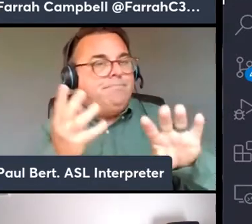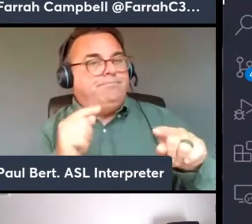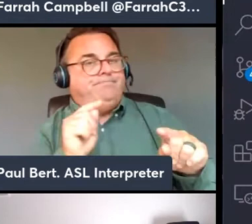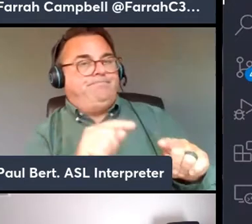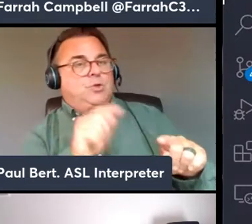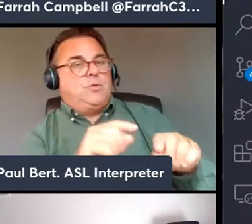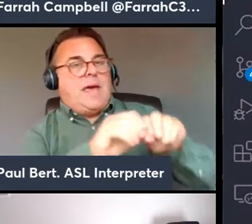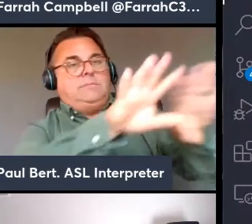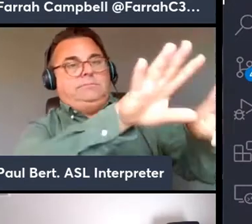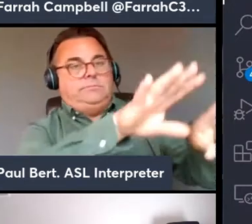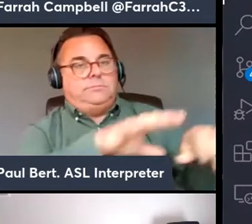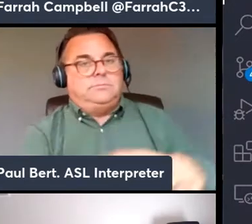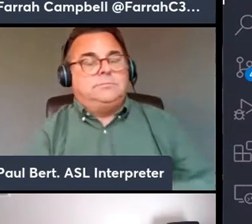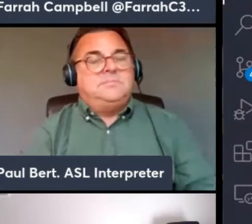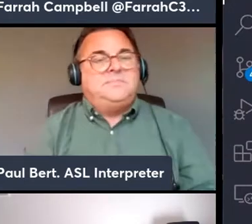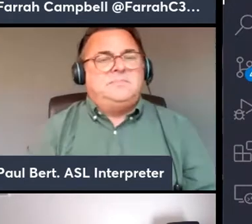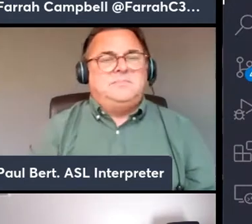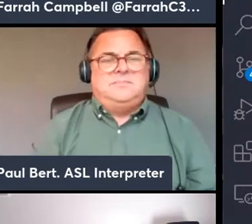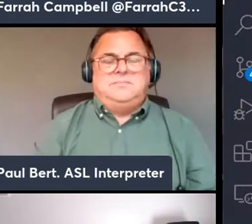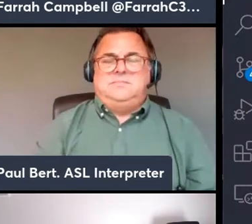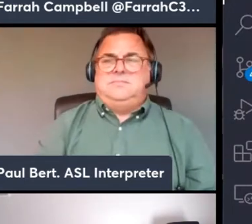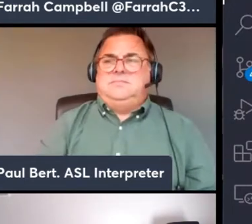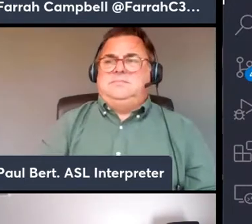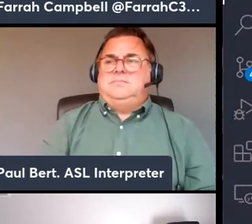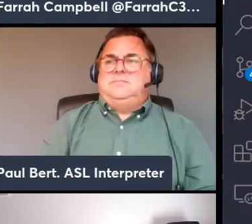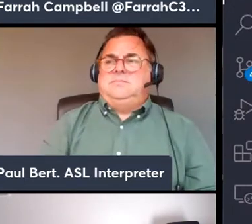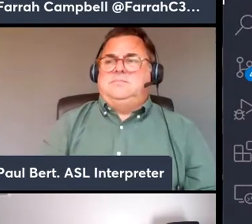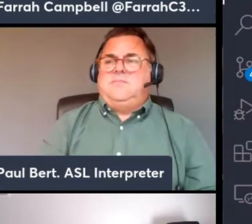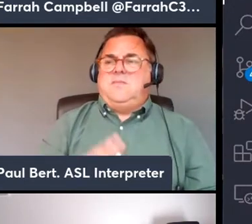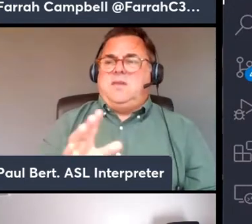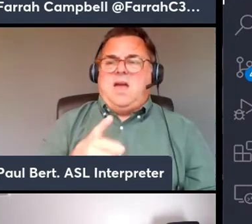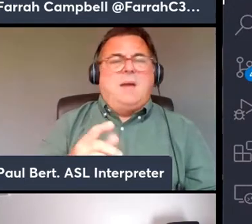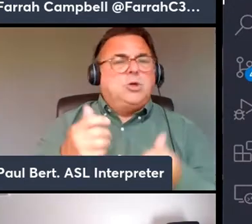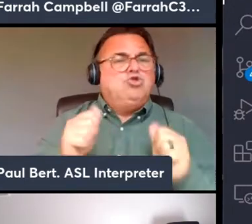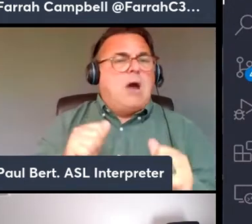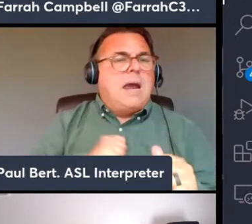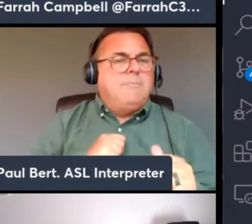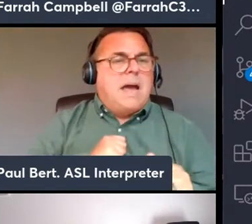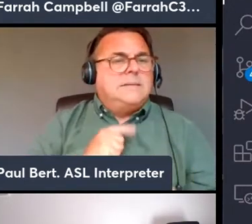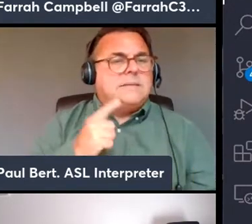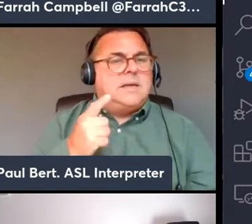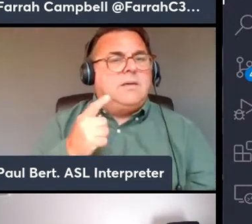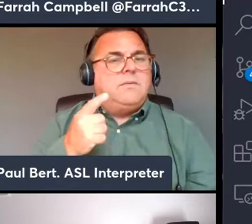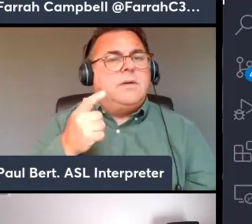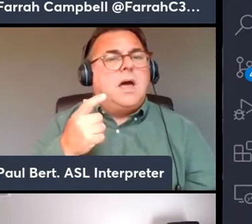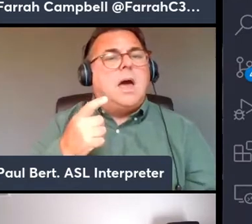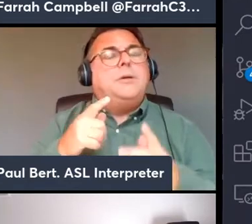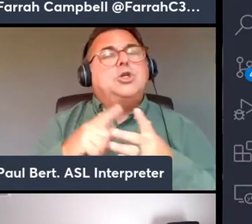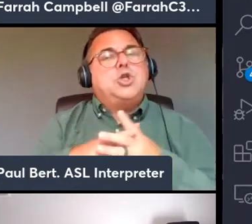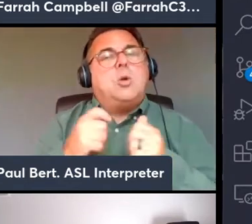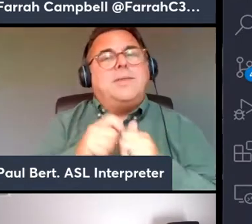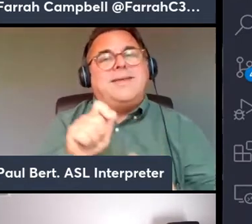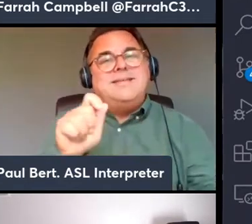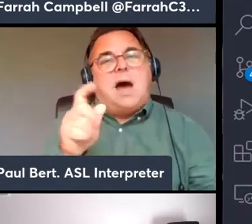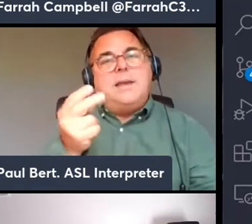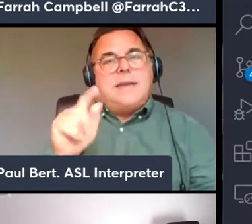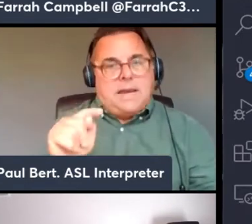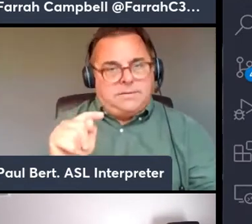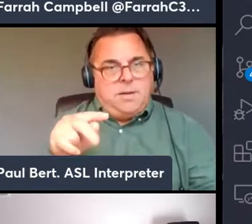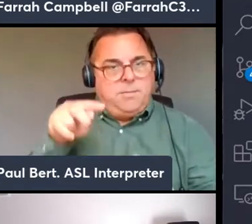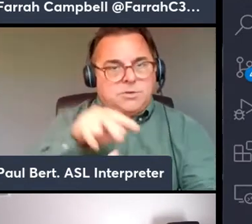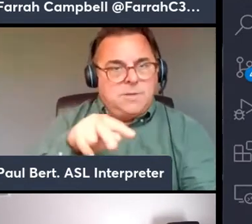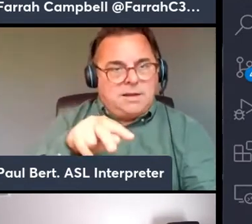to that channel. This is cool. I'm going to have to go and have a go at this myself, because I'm going to go at it from the .NET perspective. But, you know, it's